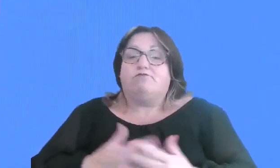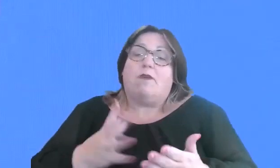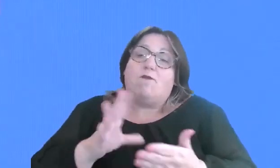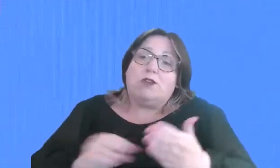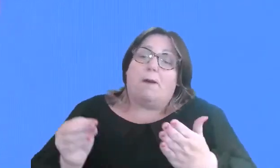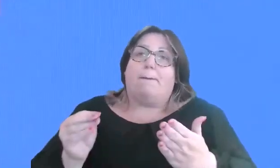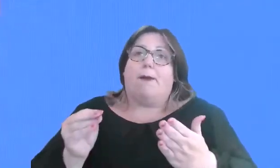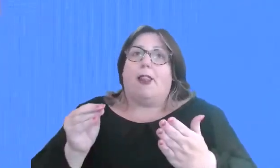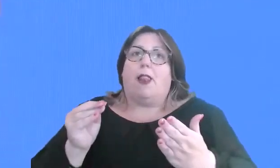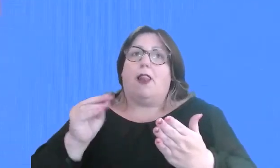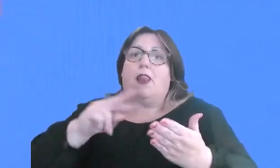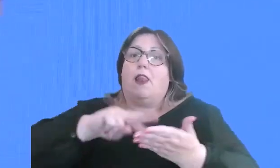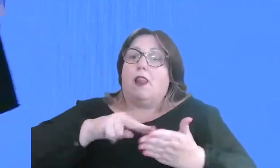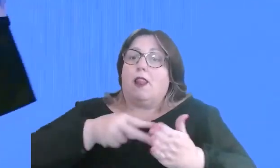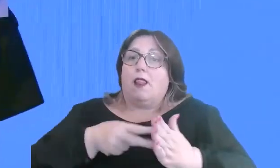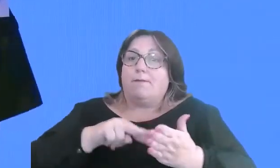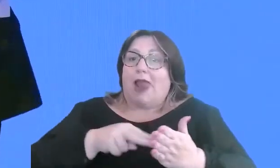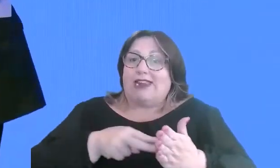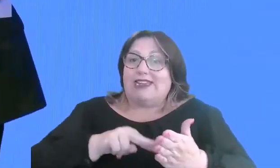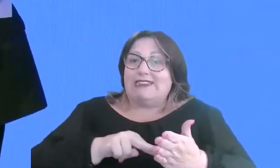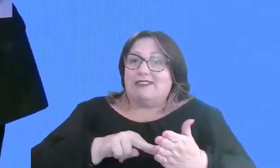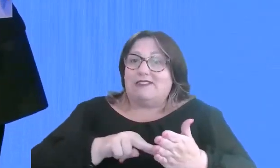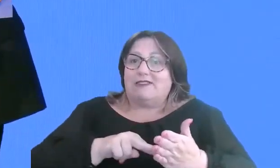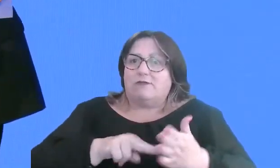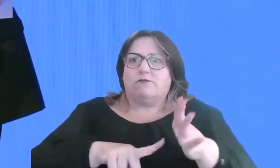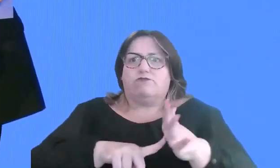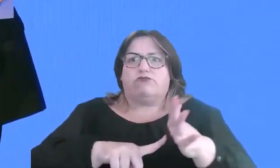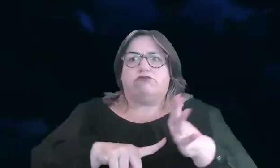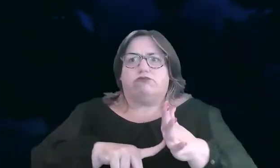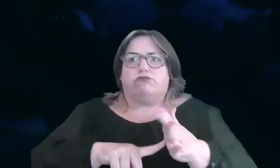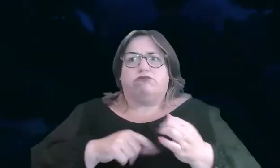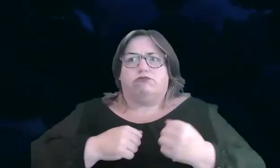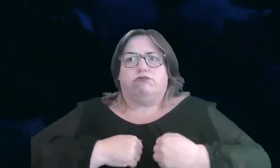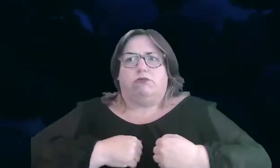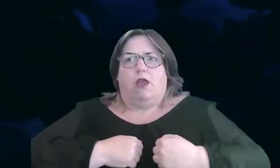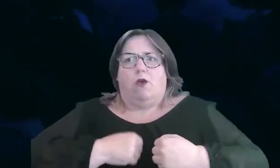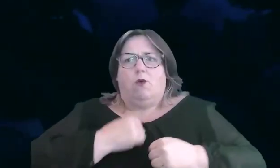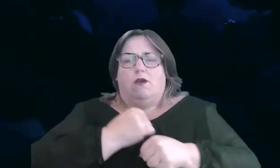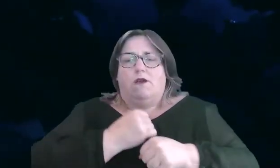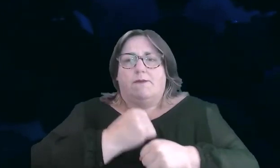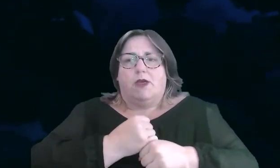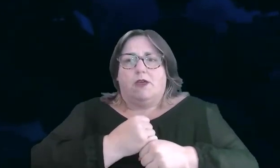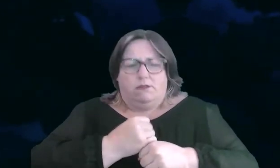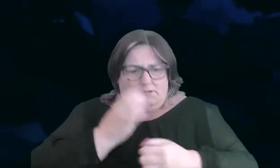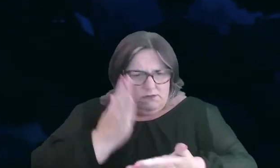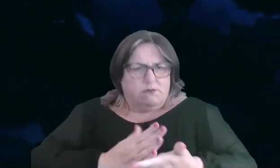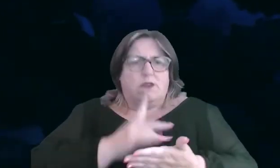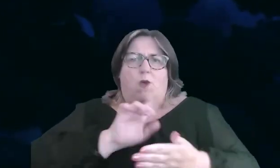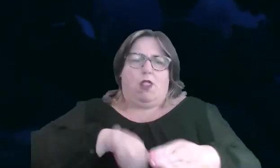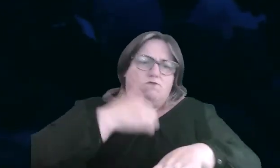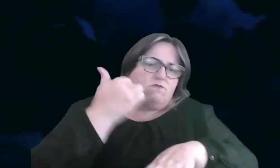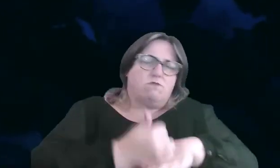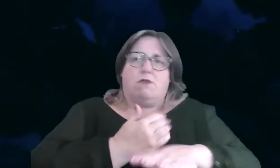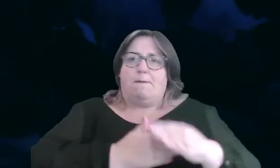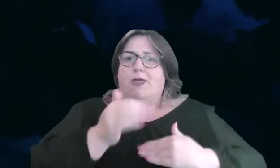example, which is a huge priority for this government, we are going to build more homes, more labs, more